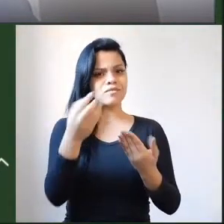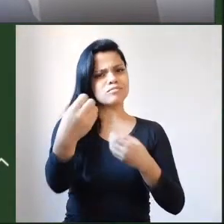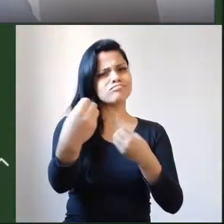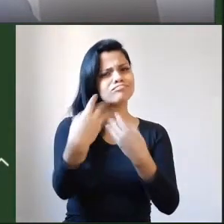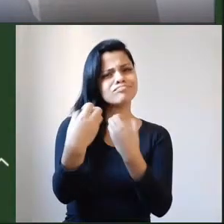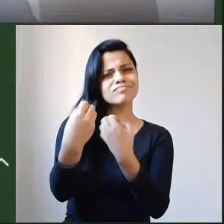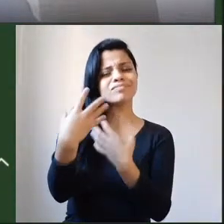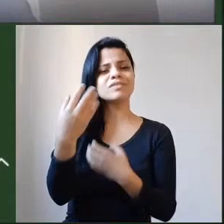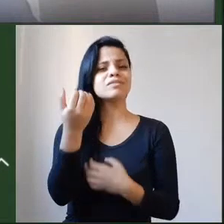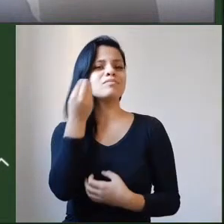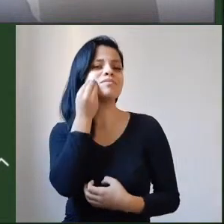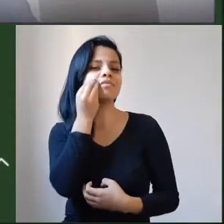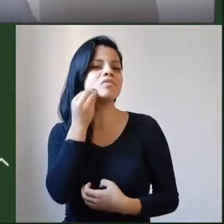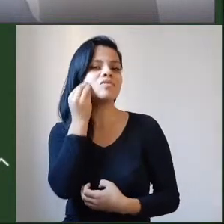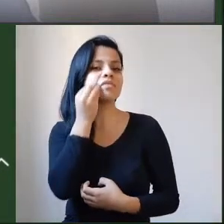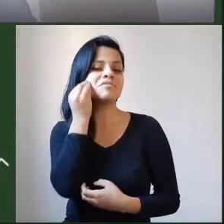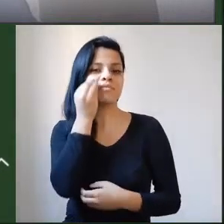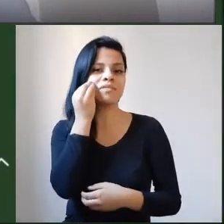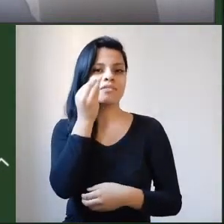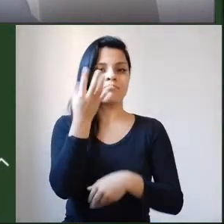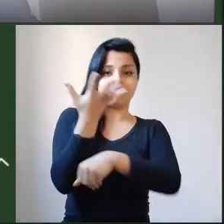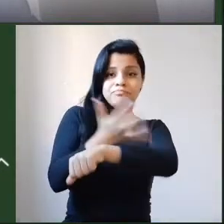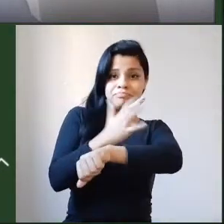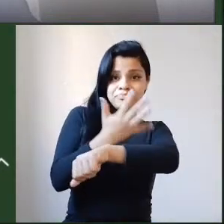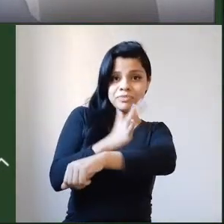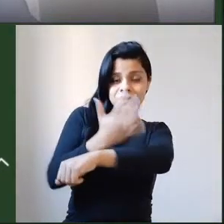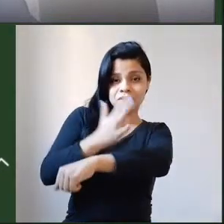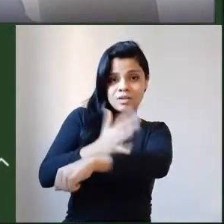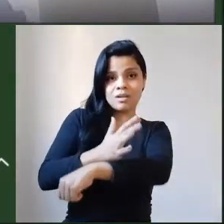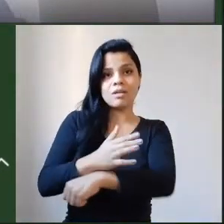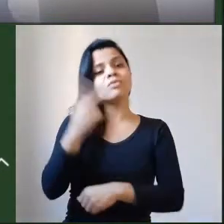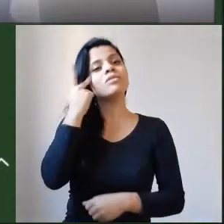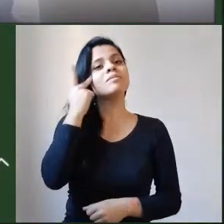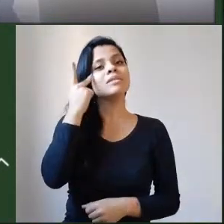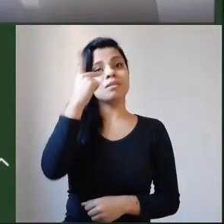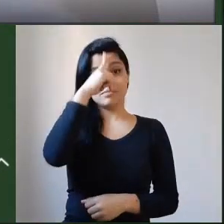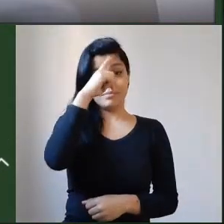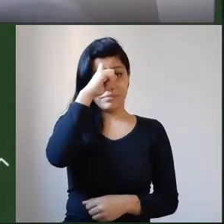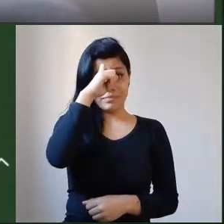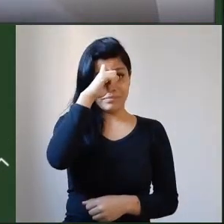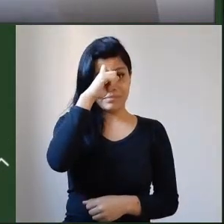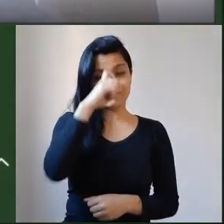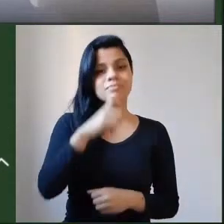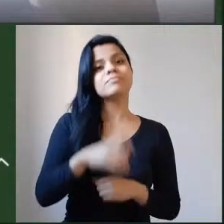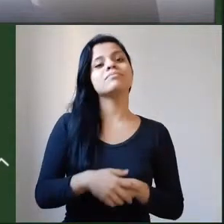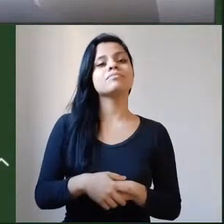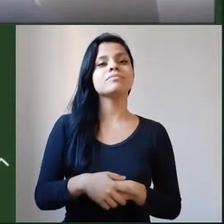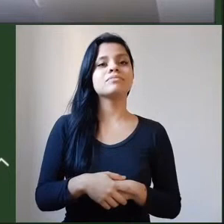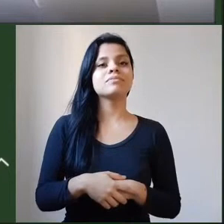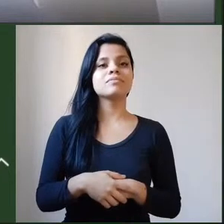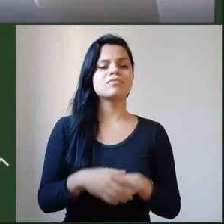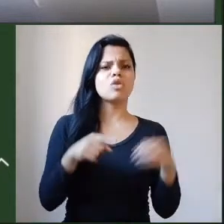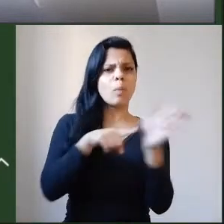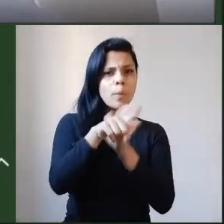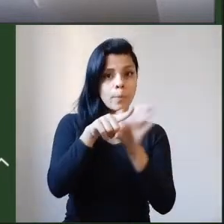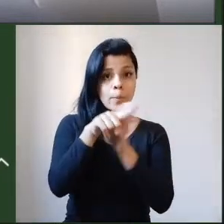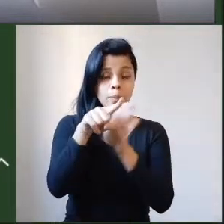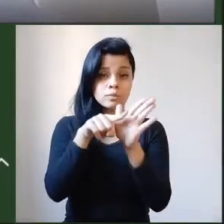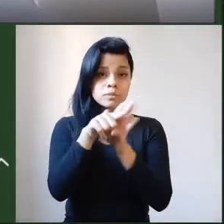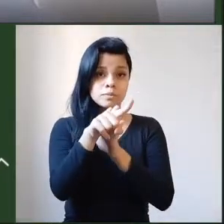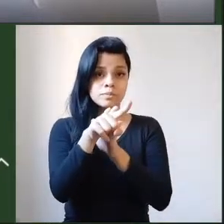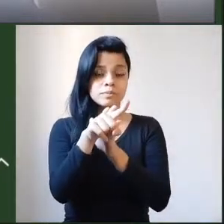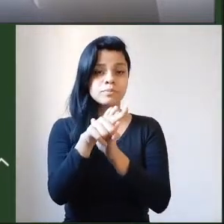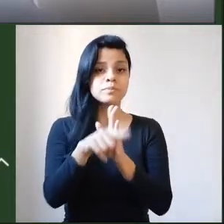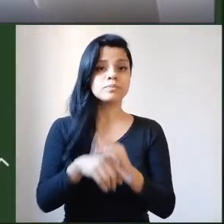você com a gente aqui para dividir um pouco a sua experiência, né, como residente no Hospital São Paulo, e a gente vai fazer